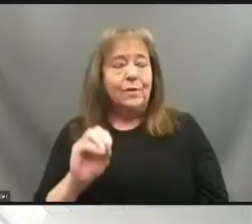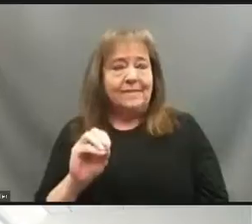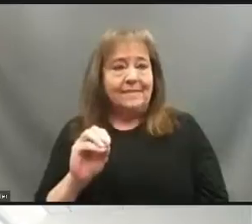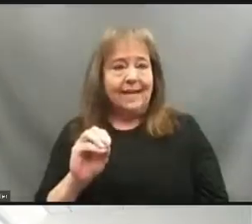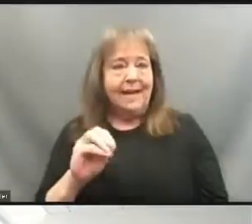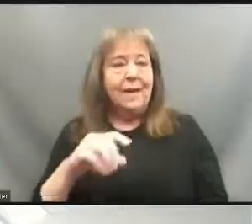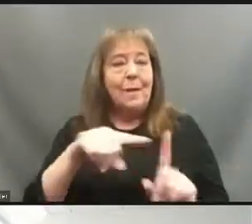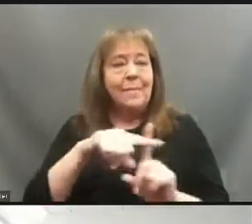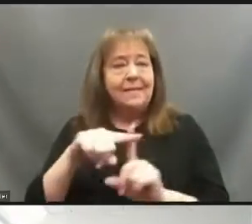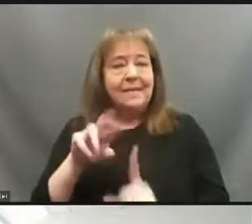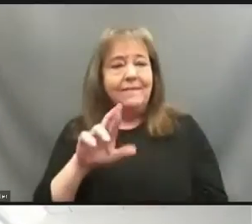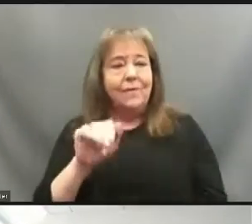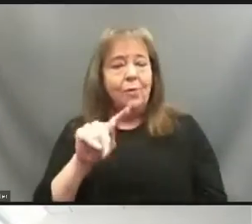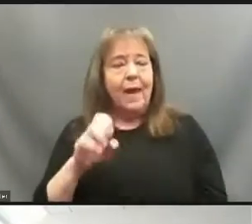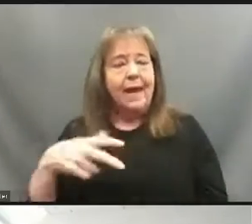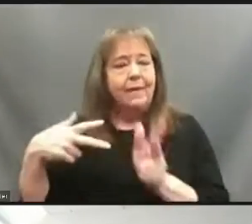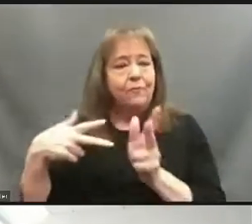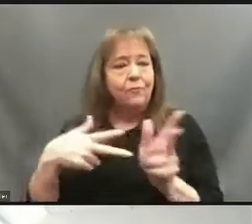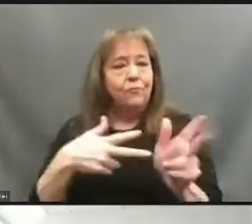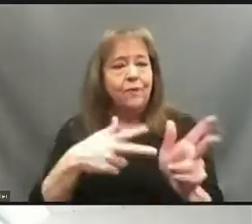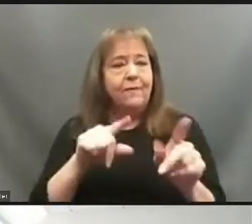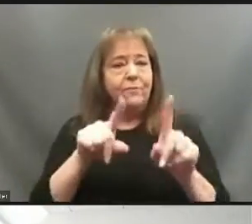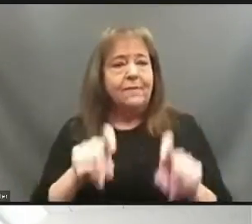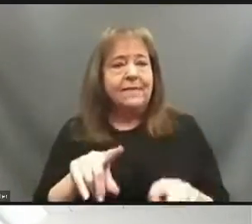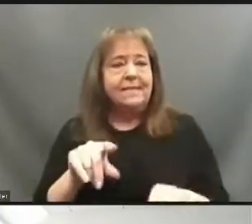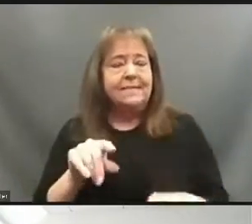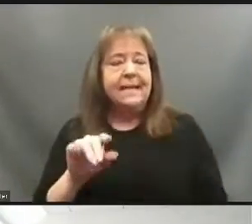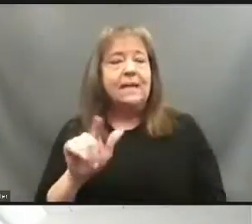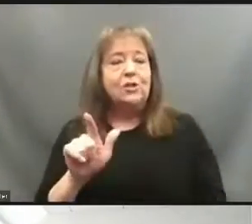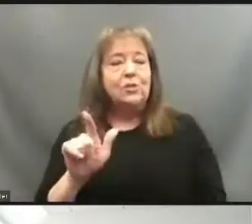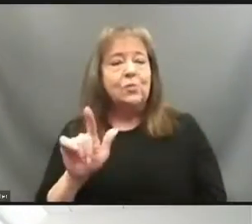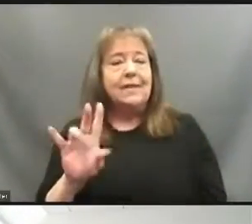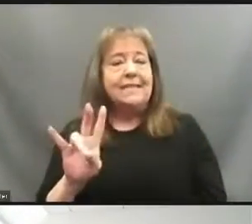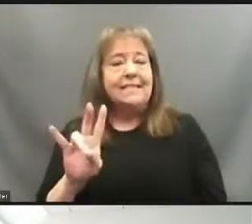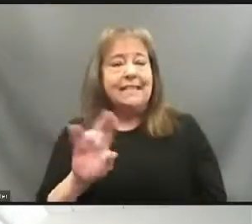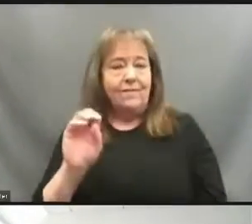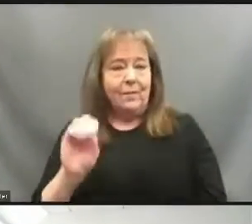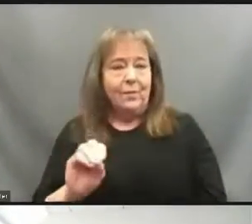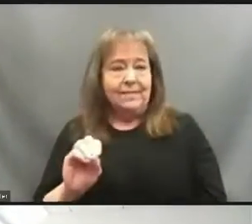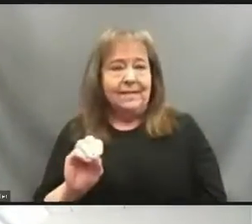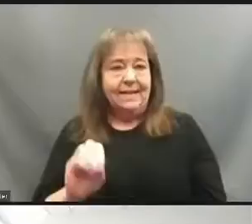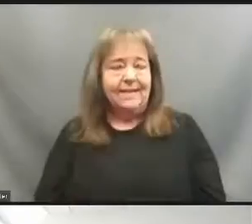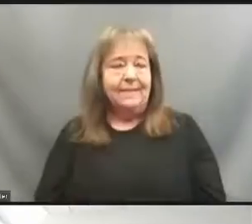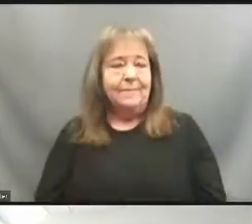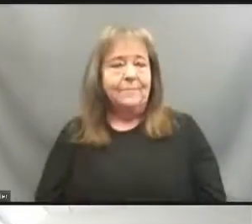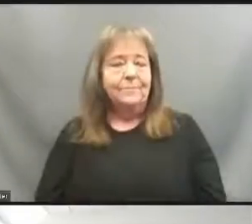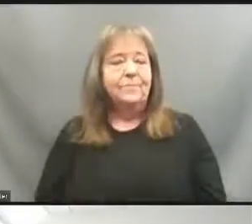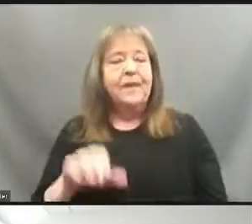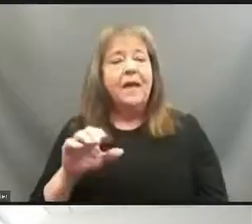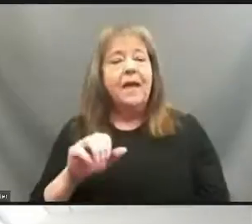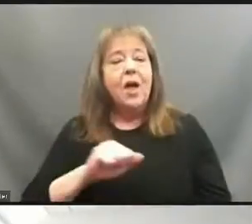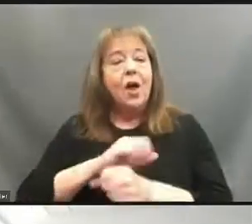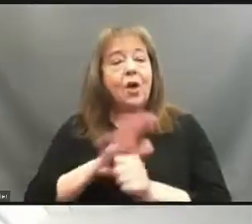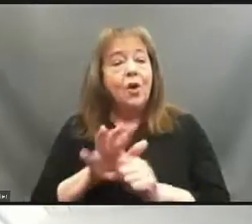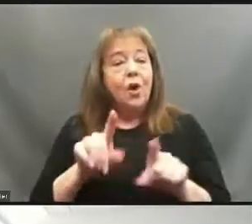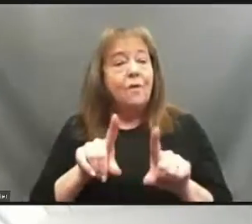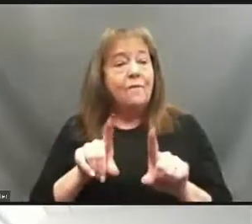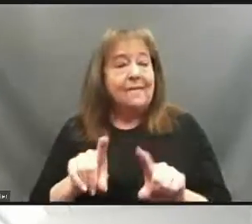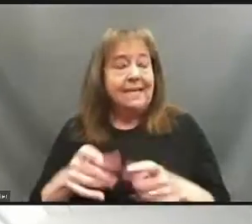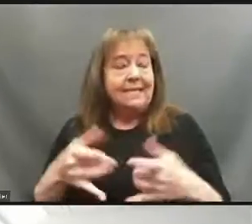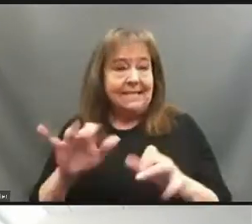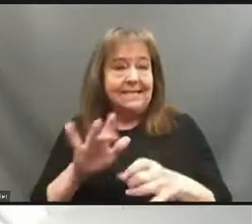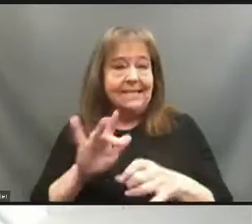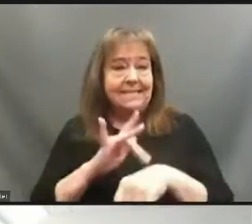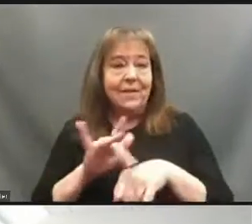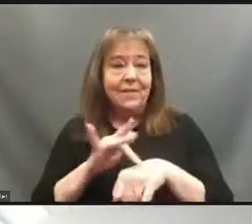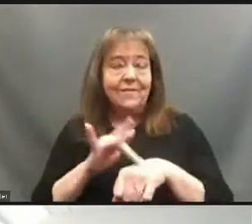positivity rate at our drive-through testing site is currently at 27%. COVID testing is still available, and